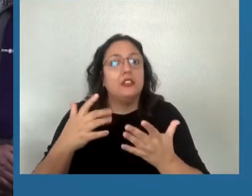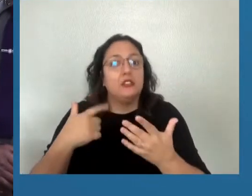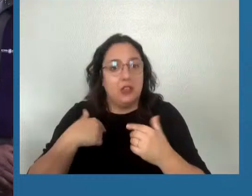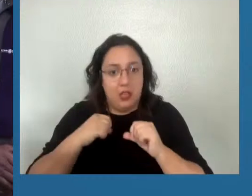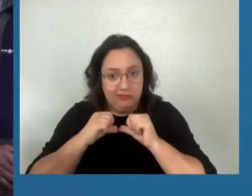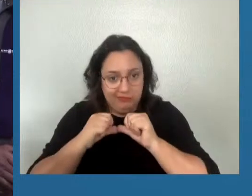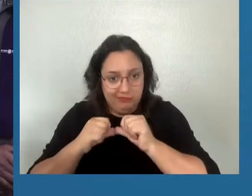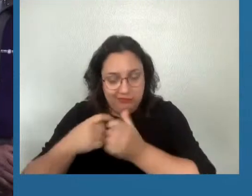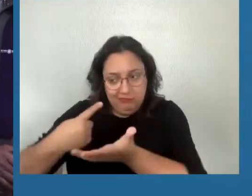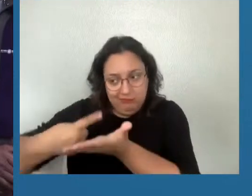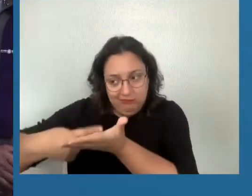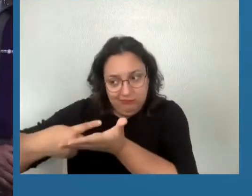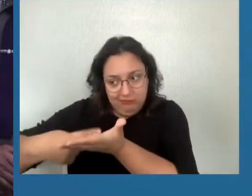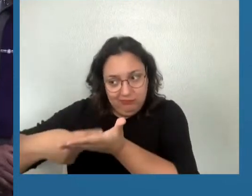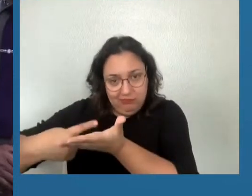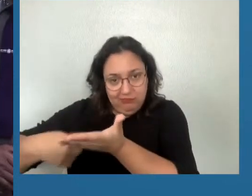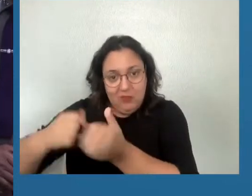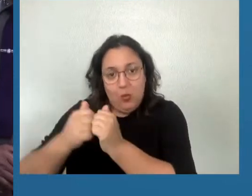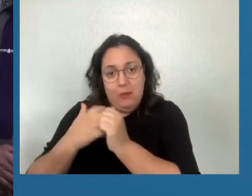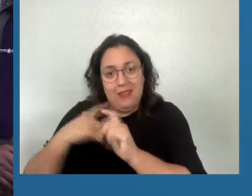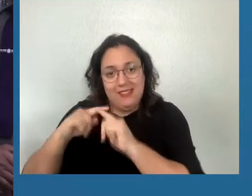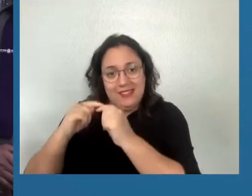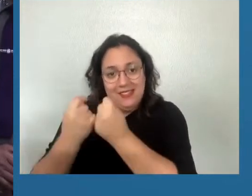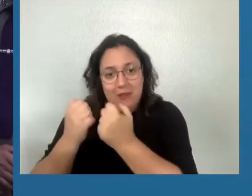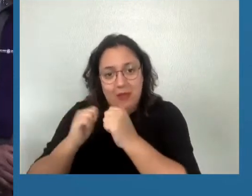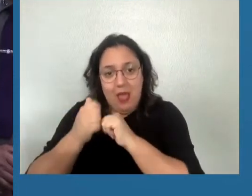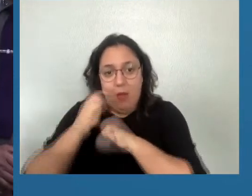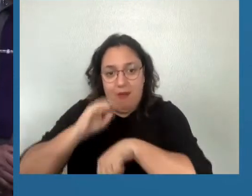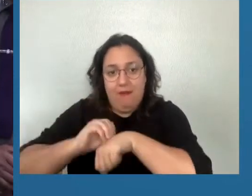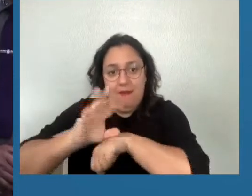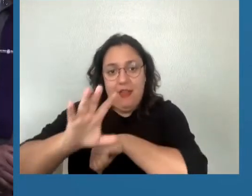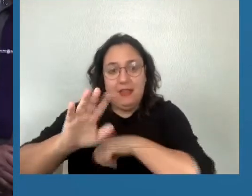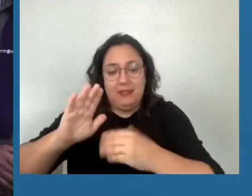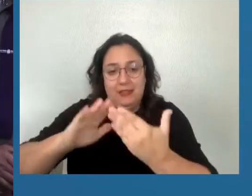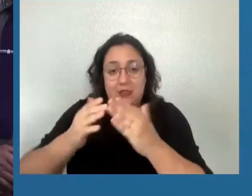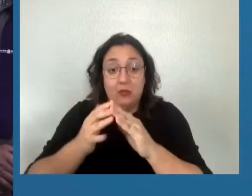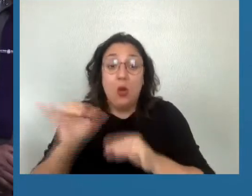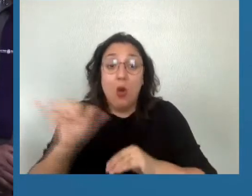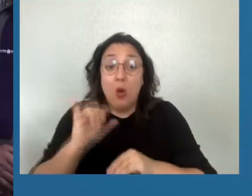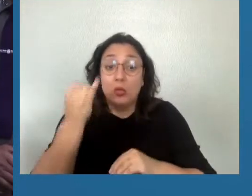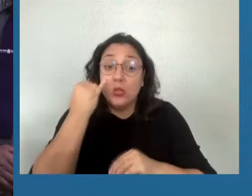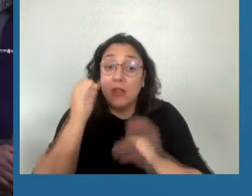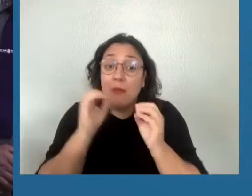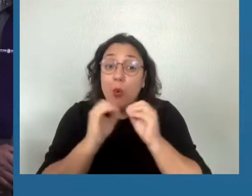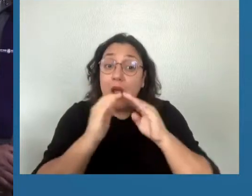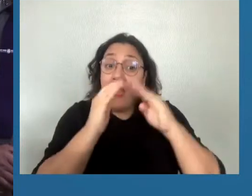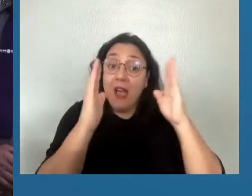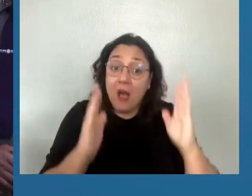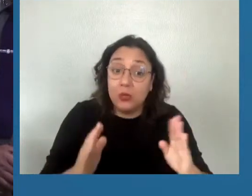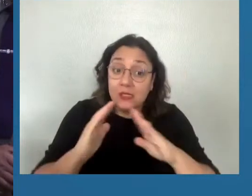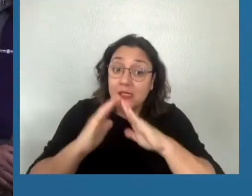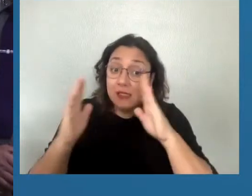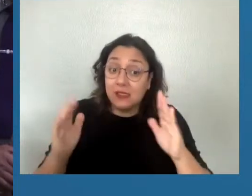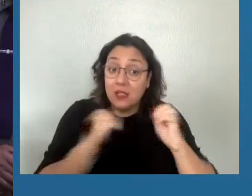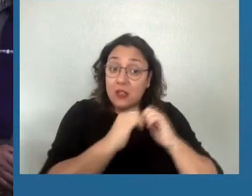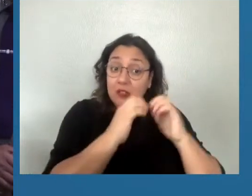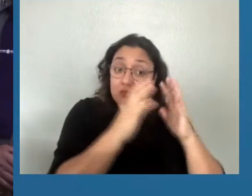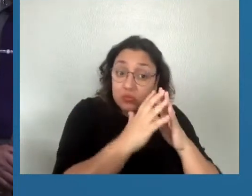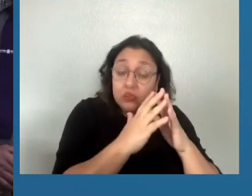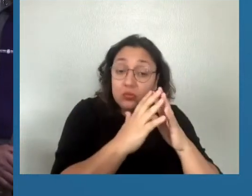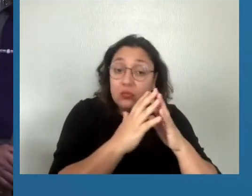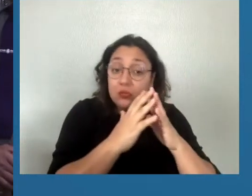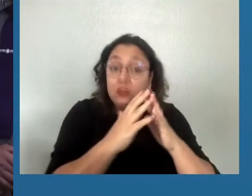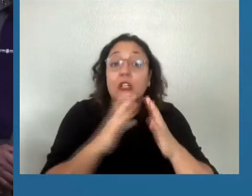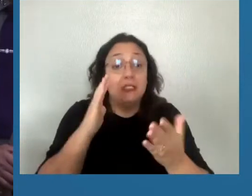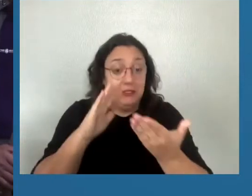to the downtown urban area. But also, we bring more housing down here. These buildings, these storefronts, they should be filled